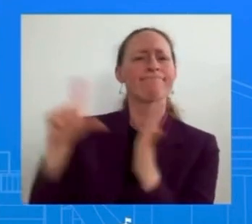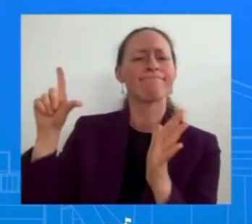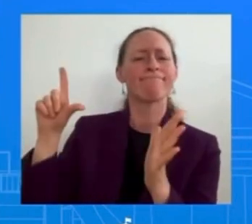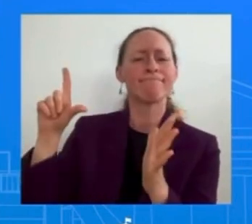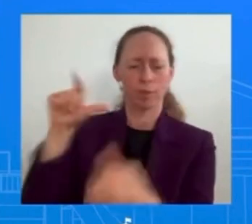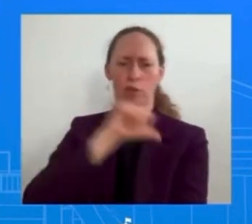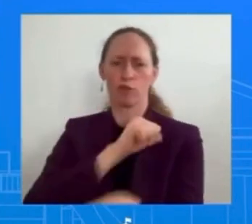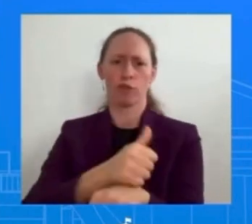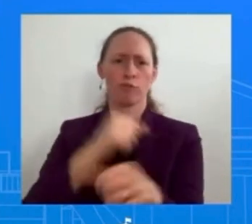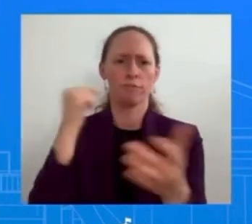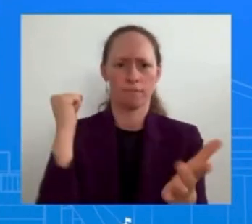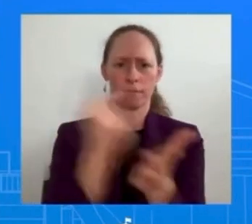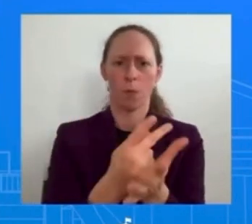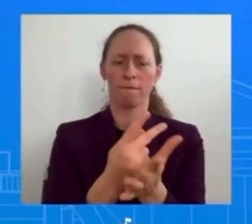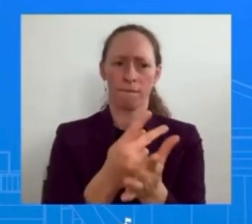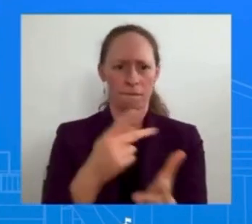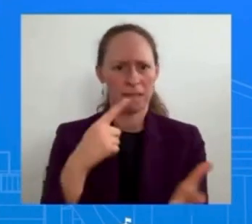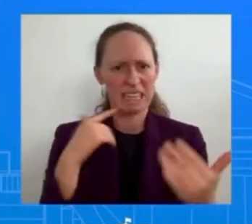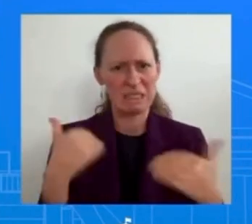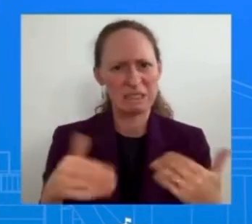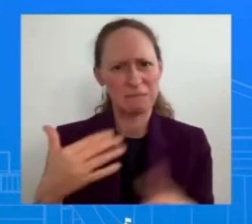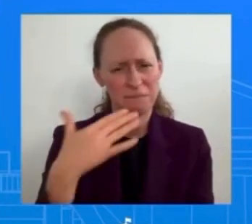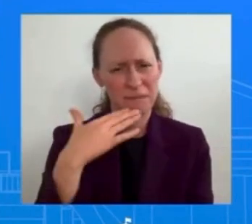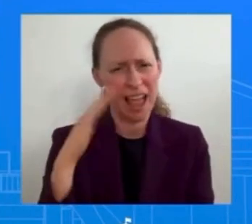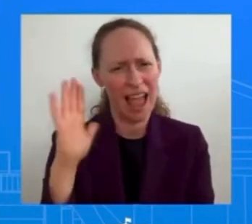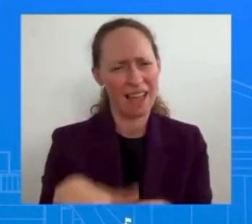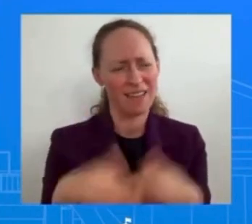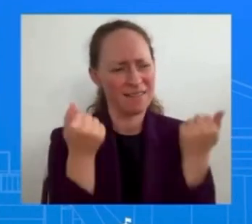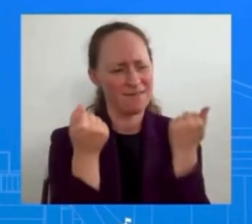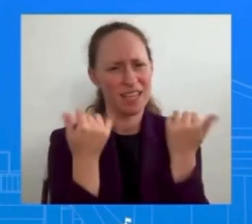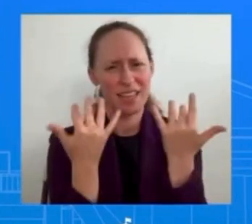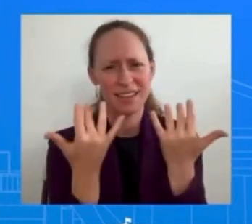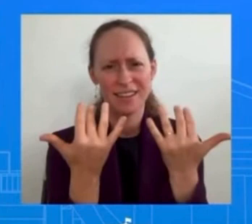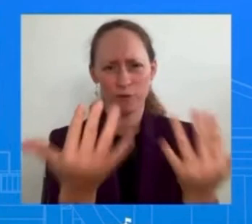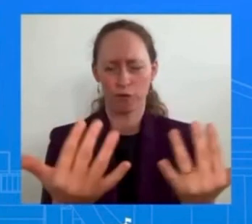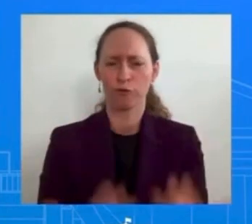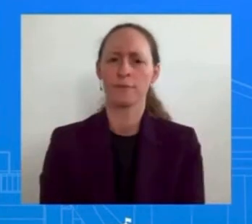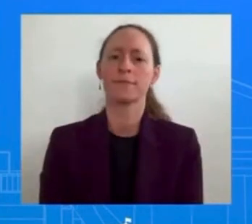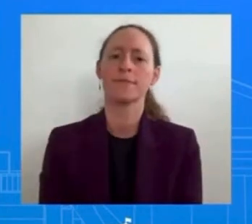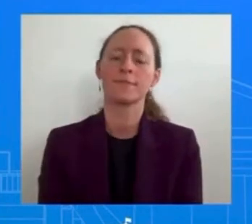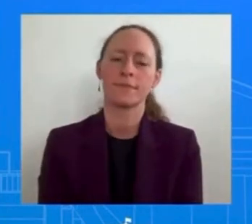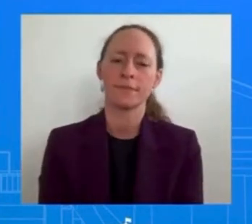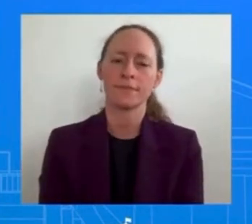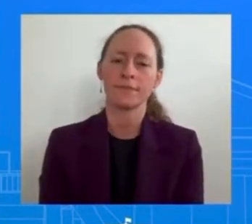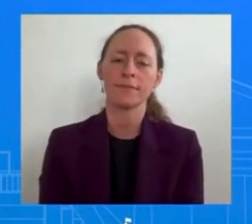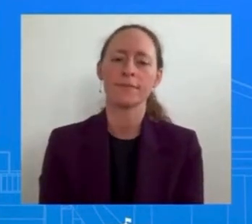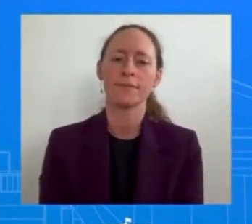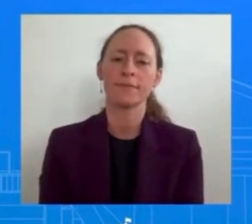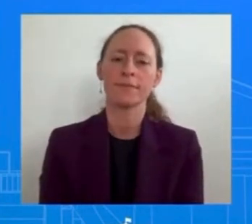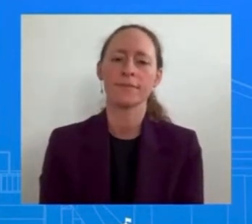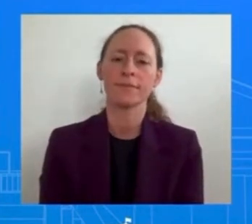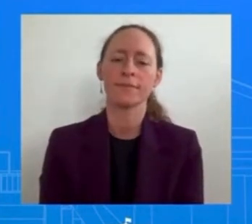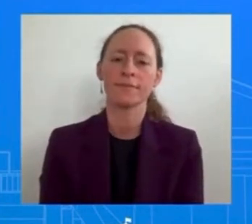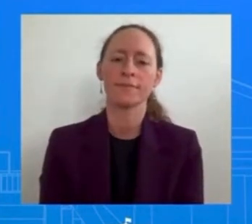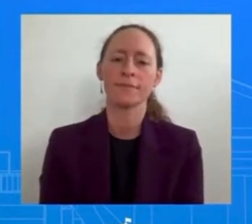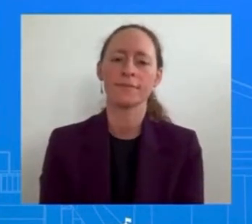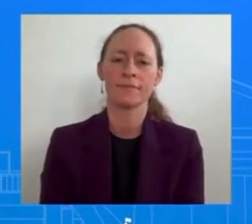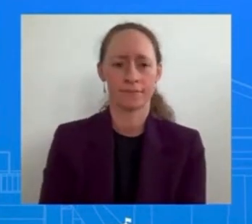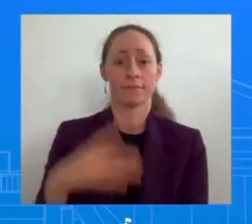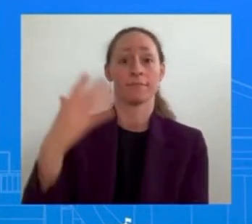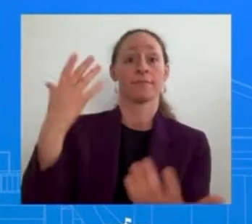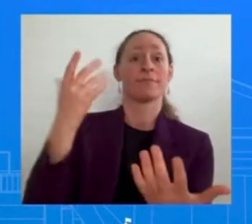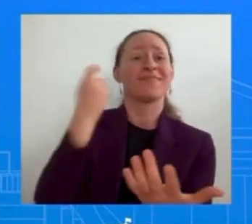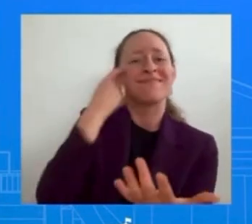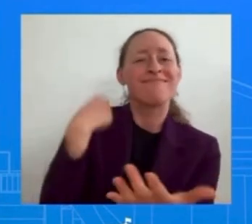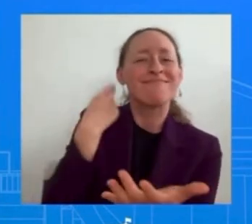with that, as I just mentioned, the president has been kept updated on a daily basis, kept close contact with the governor